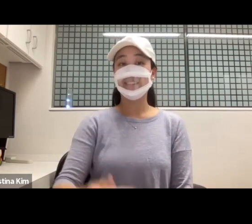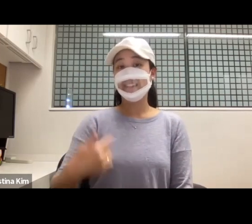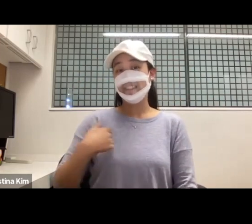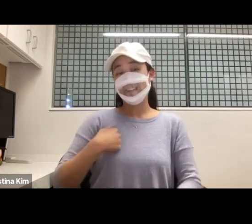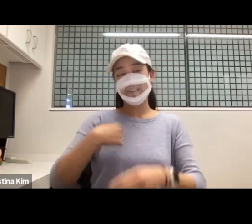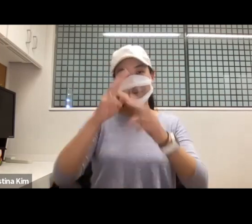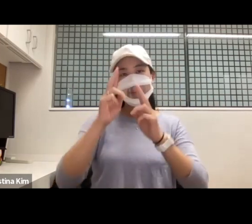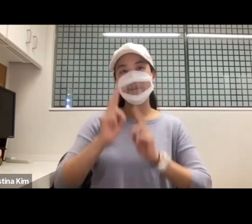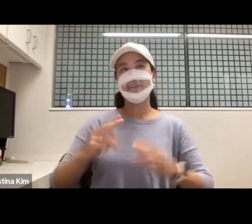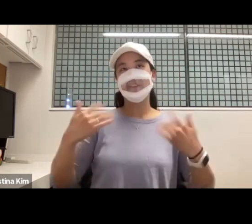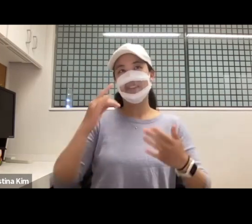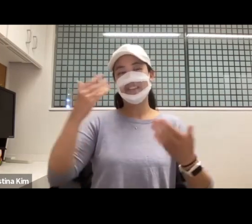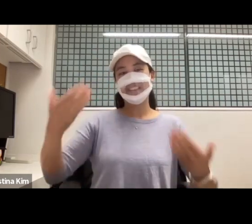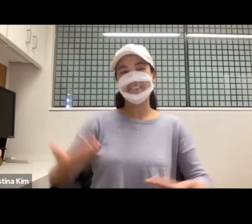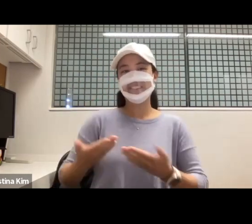to learning.